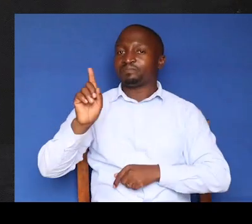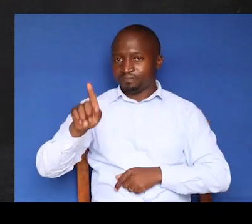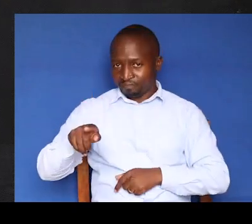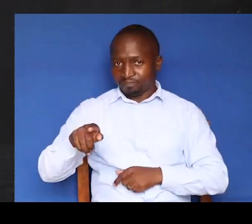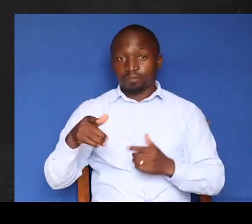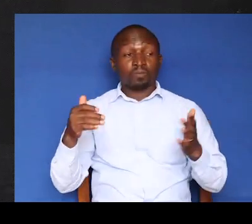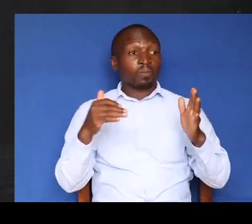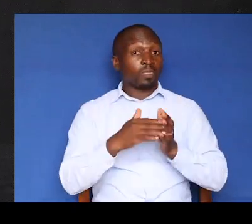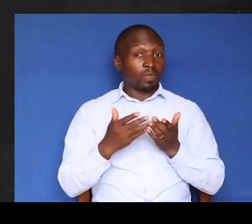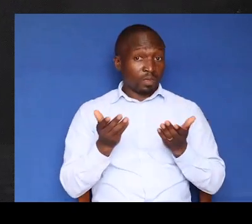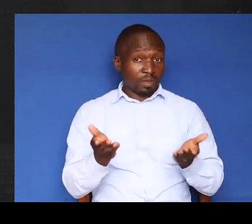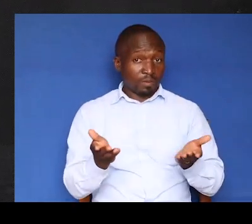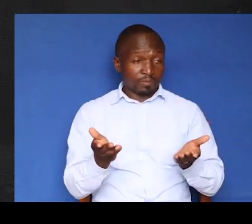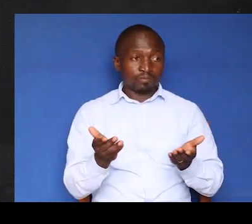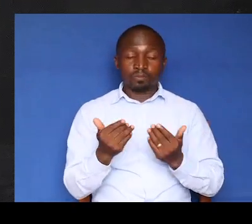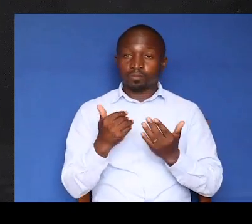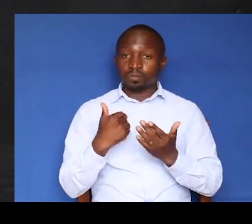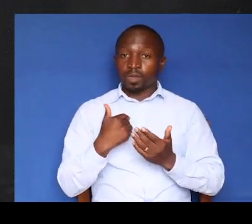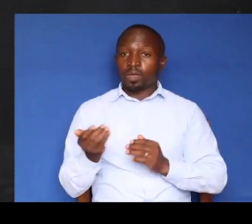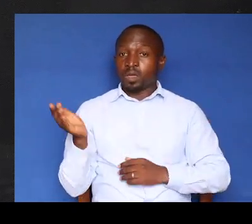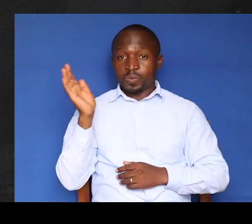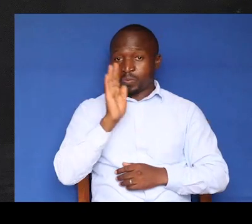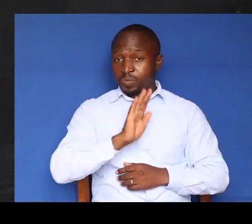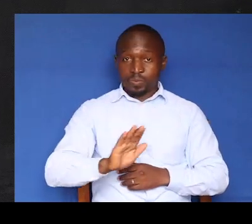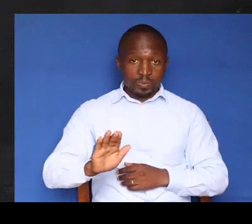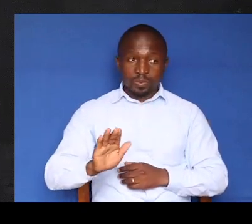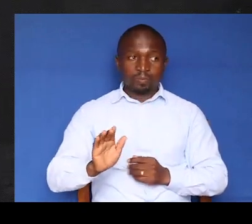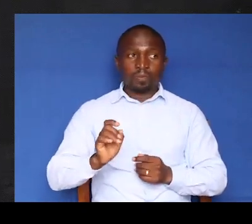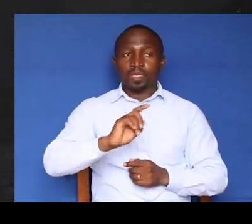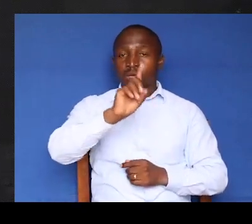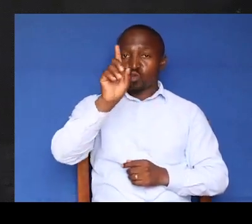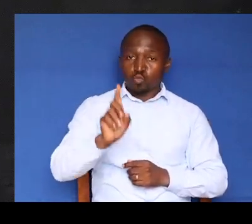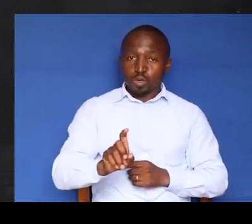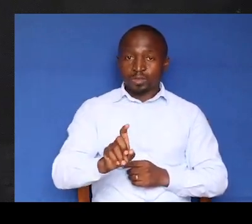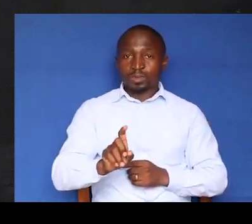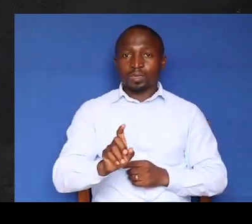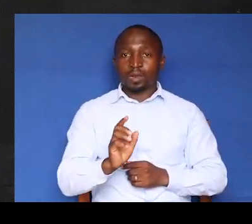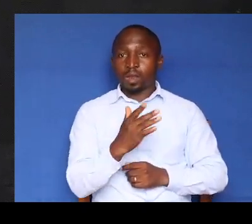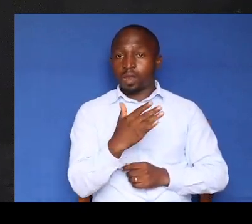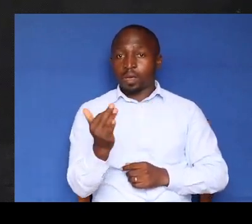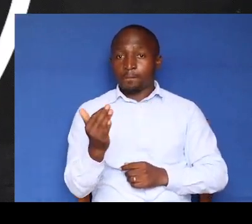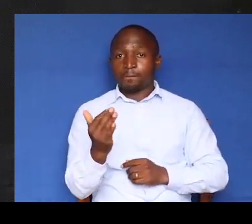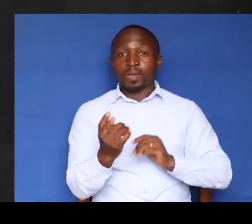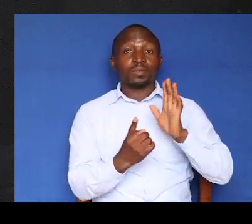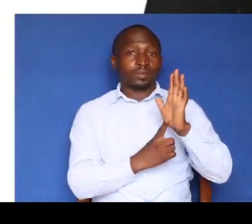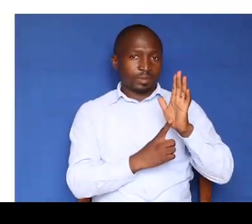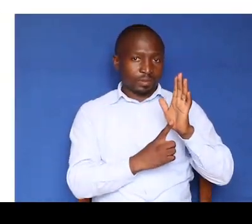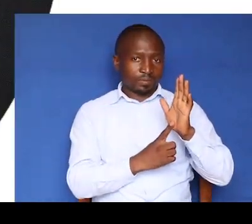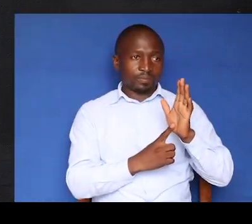that point, we are through with question number